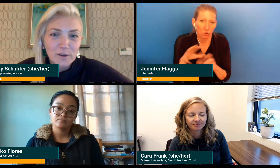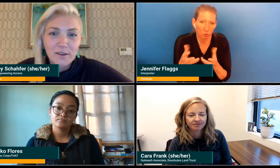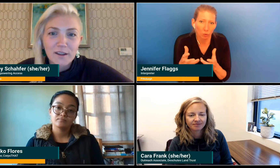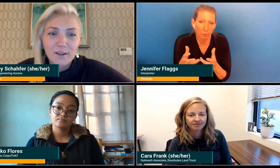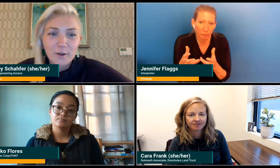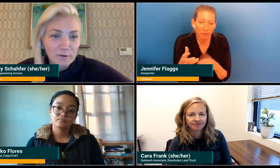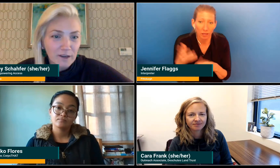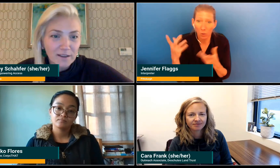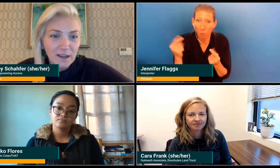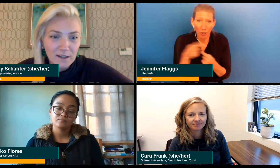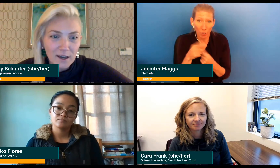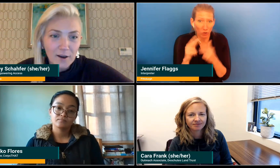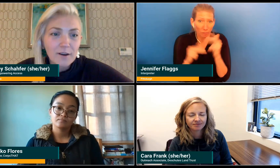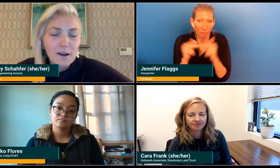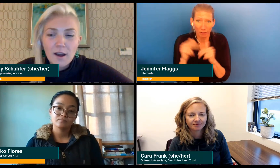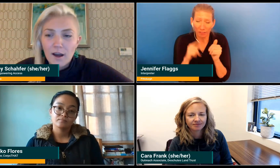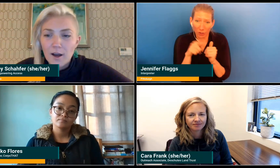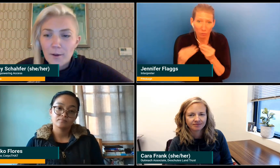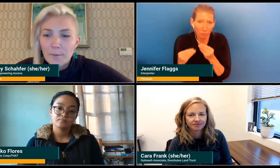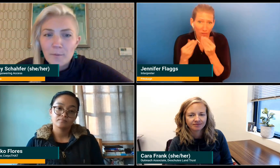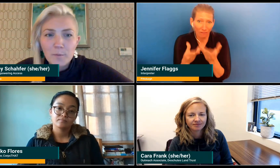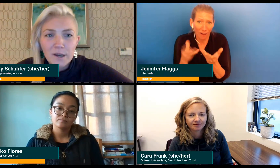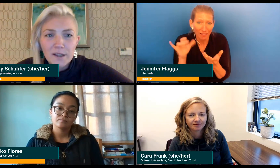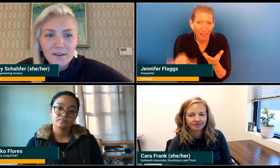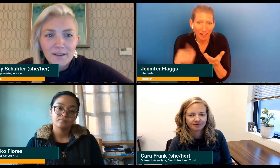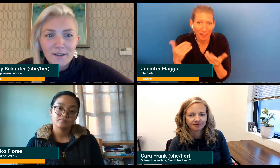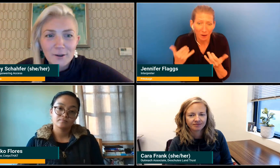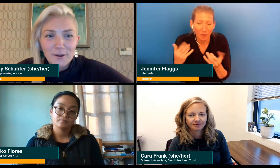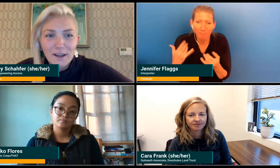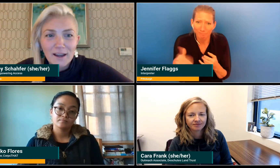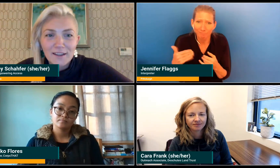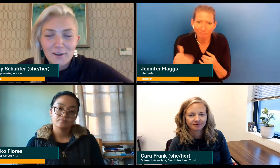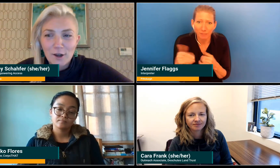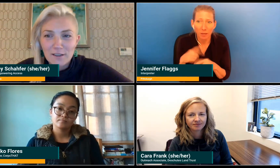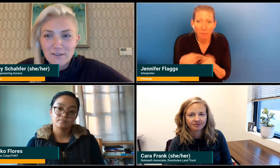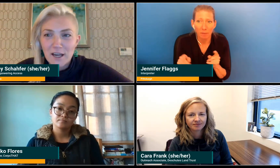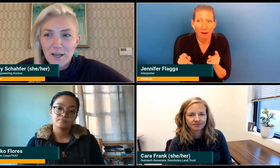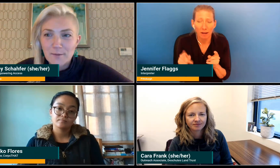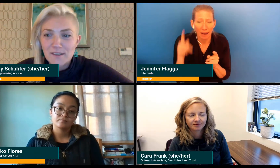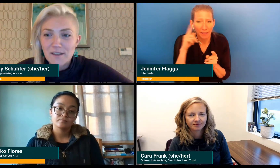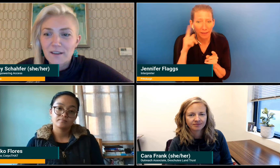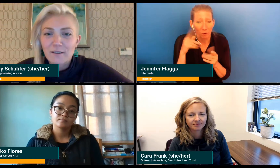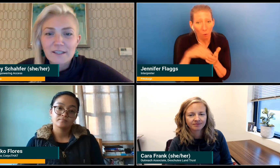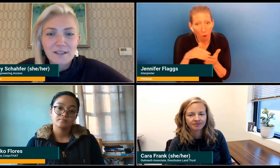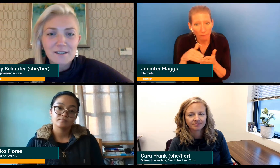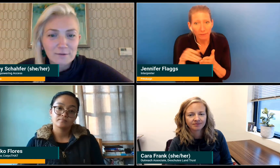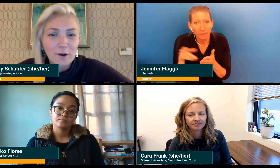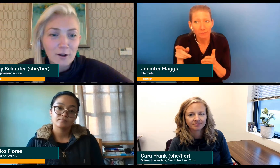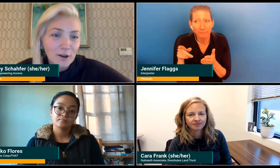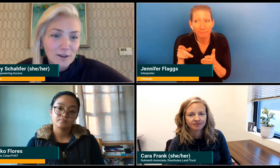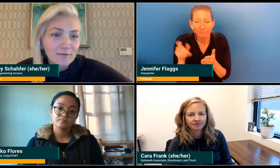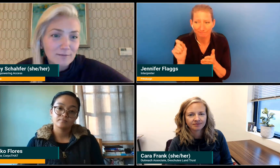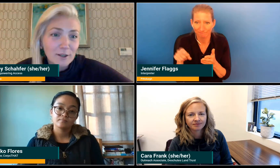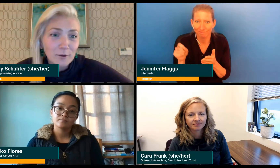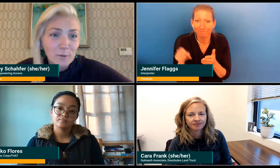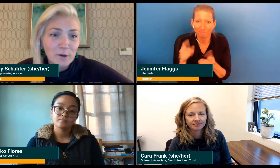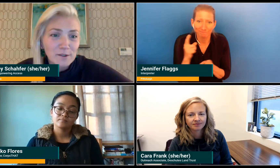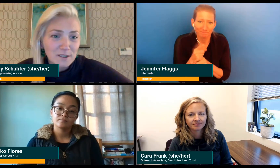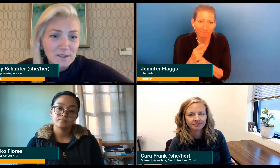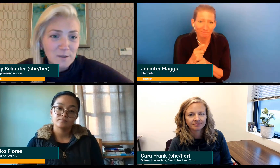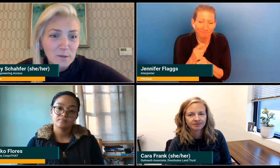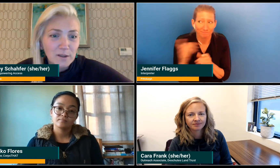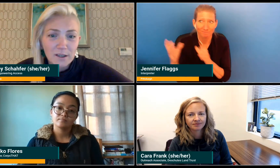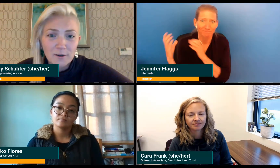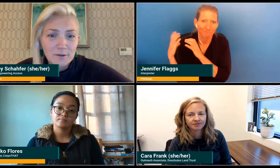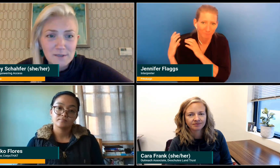you've built, that you provide that now. But I think a lot of times it tends to fall on, the person